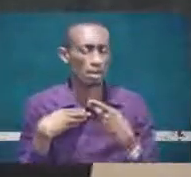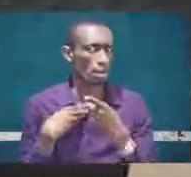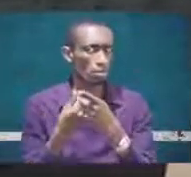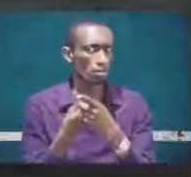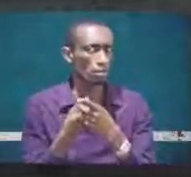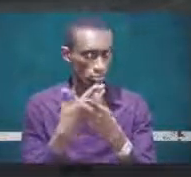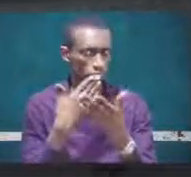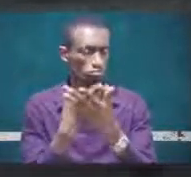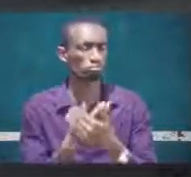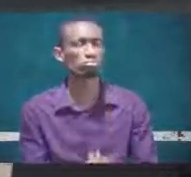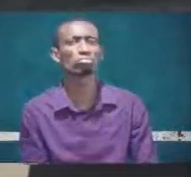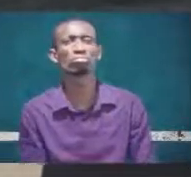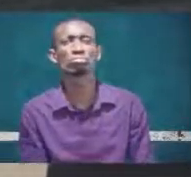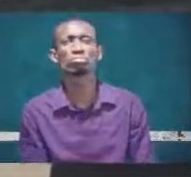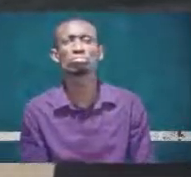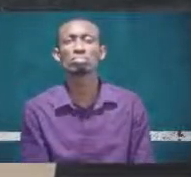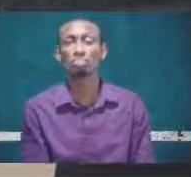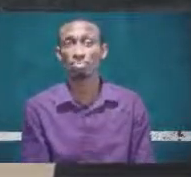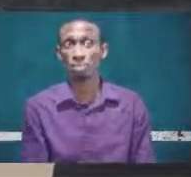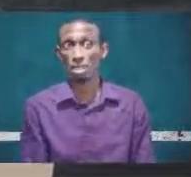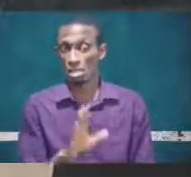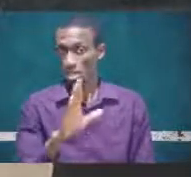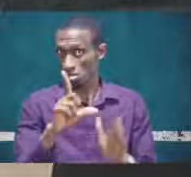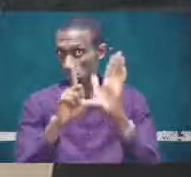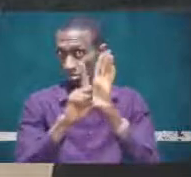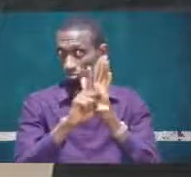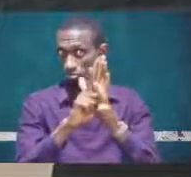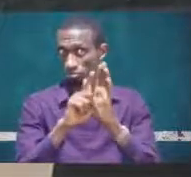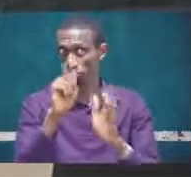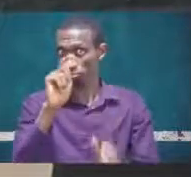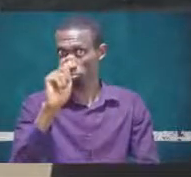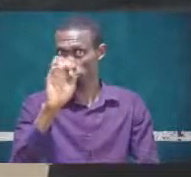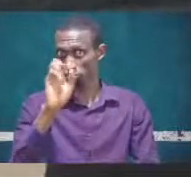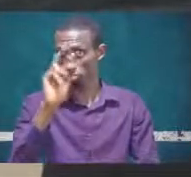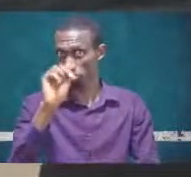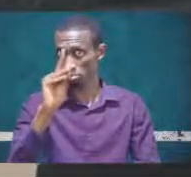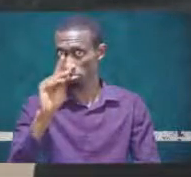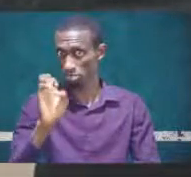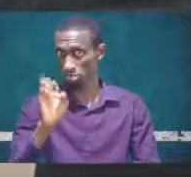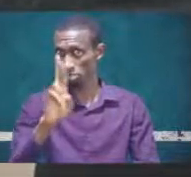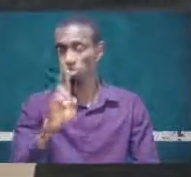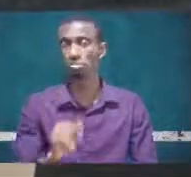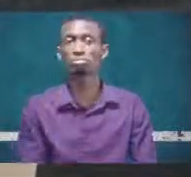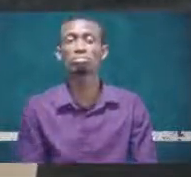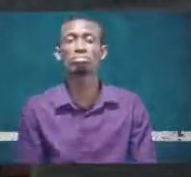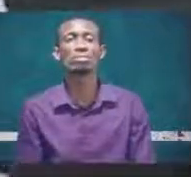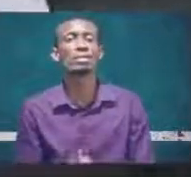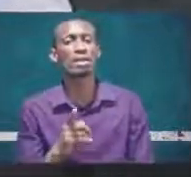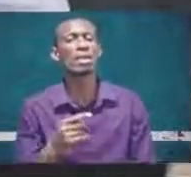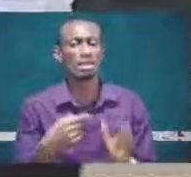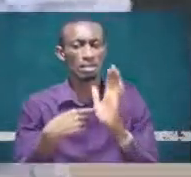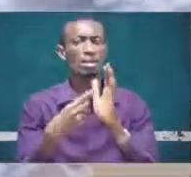A legal tender is money. A legal tender is money. A legal tender refers to